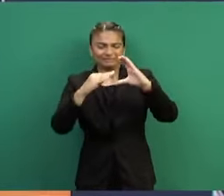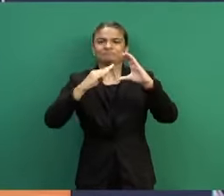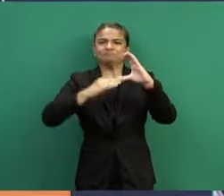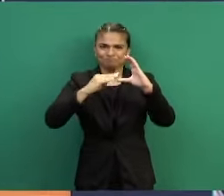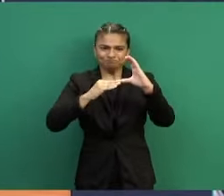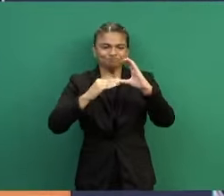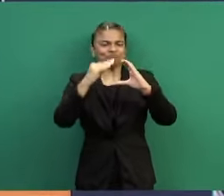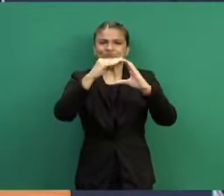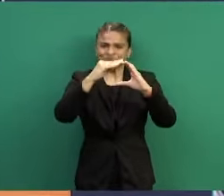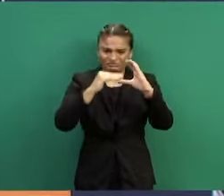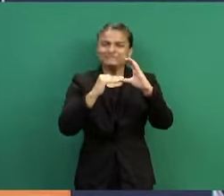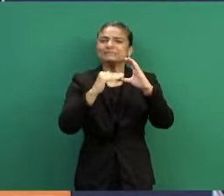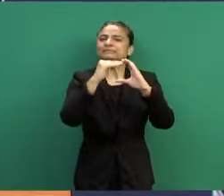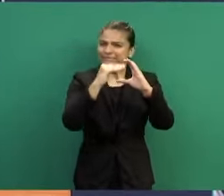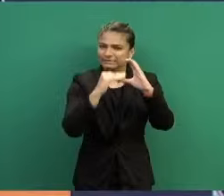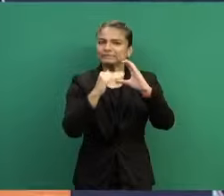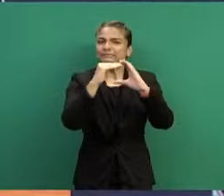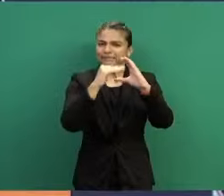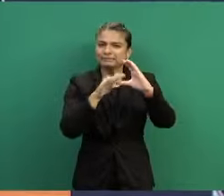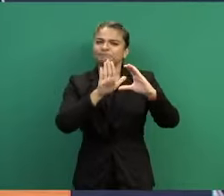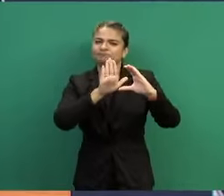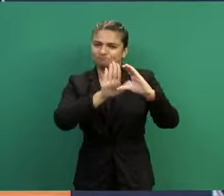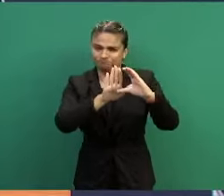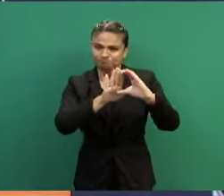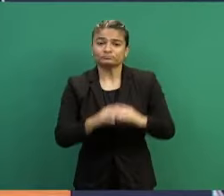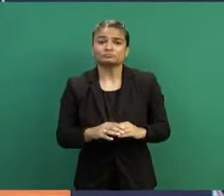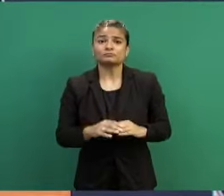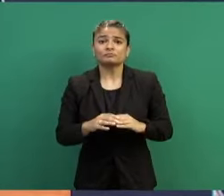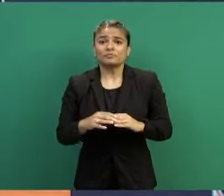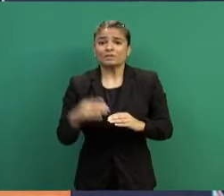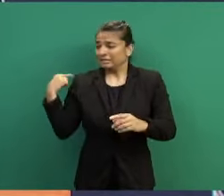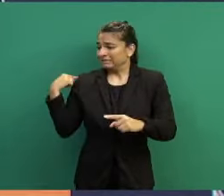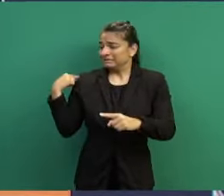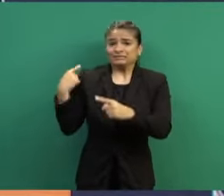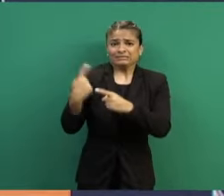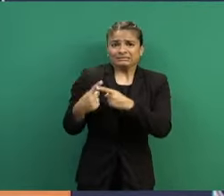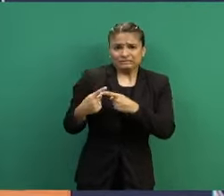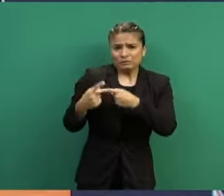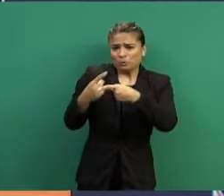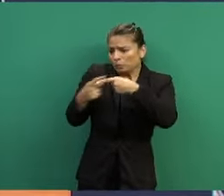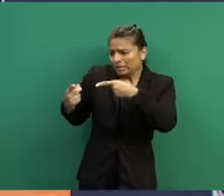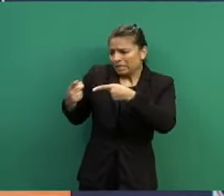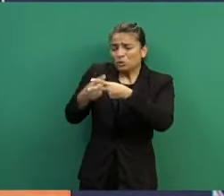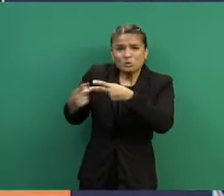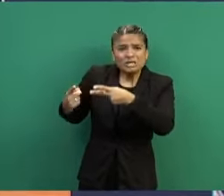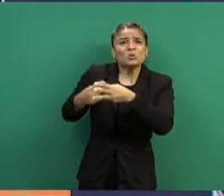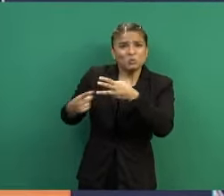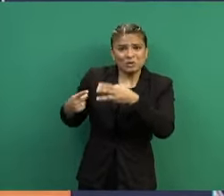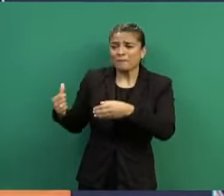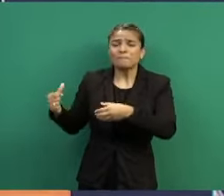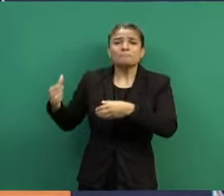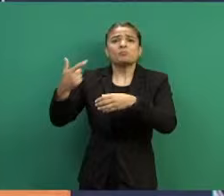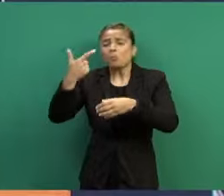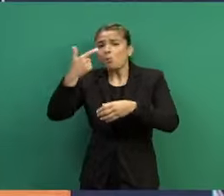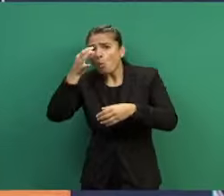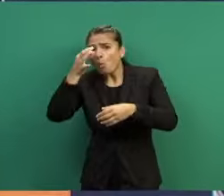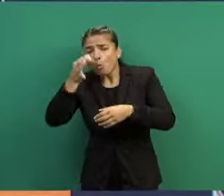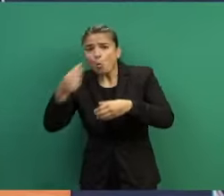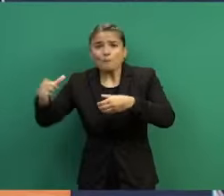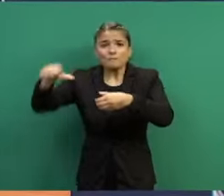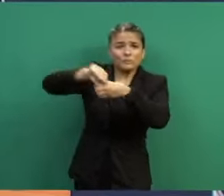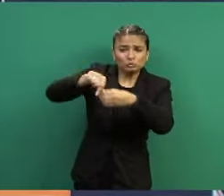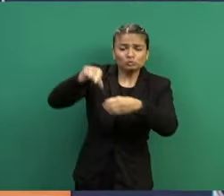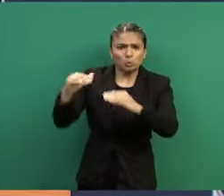in recent weeks, oil prices have increased over the year and commodity export prices